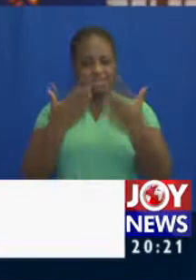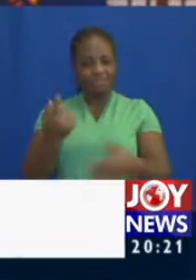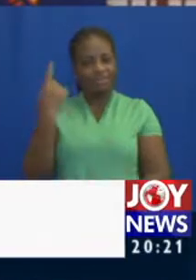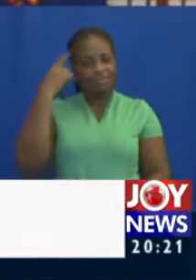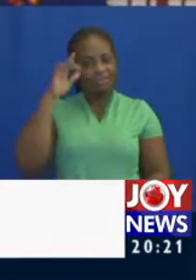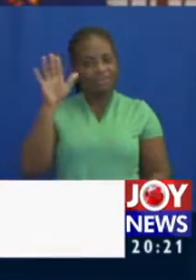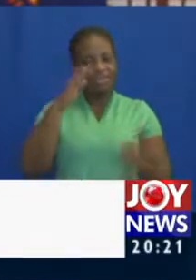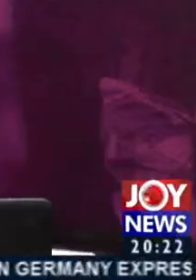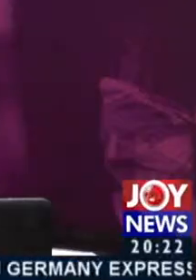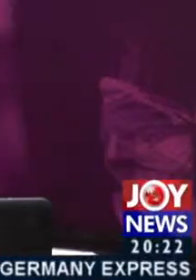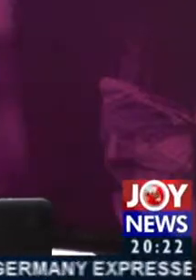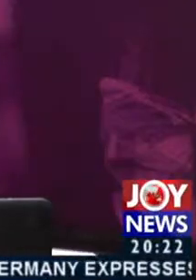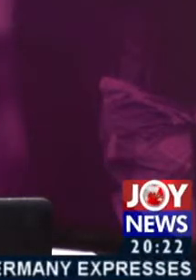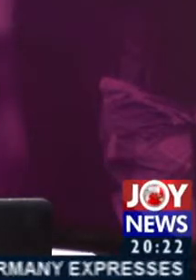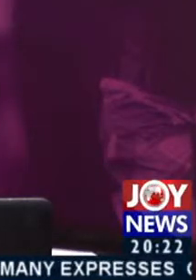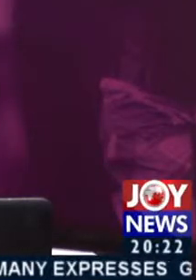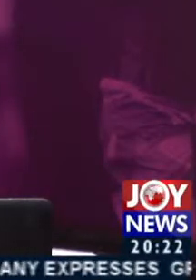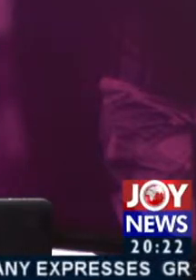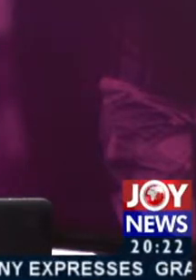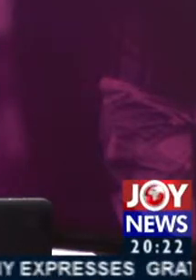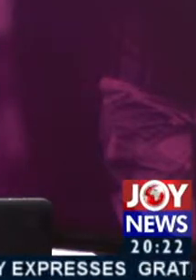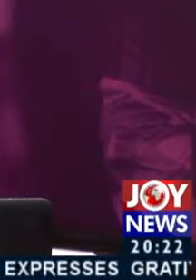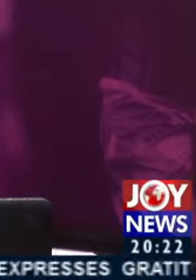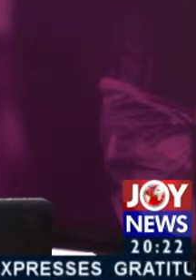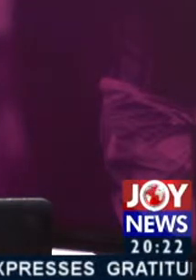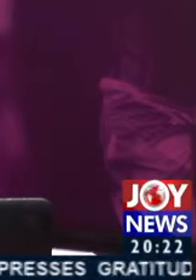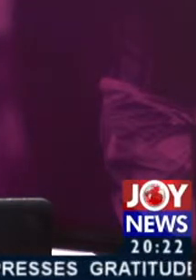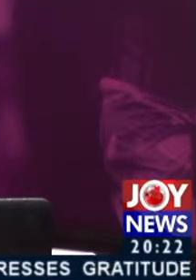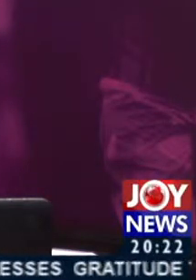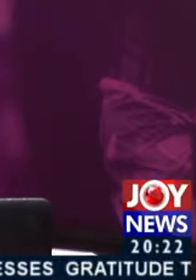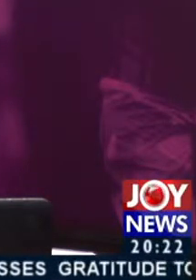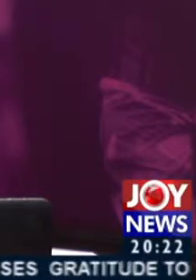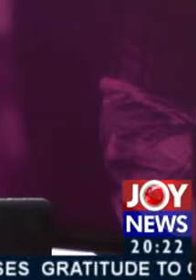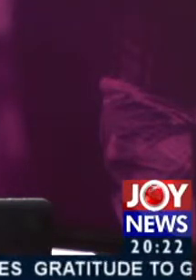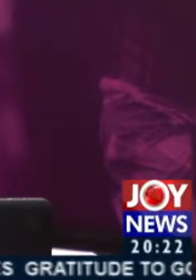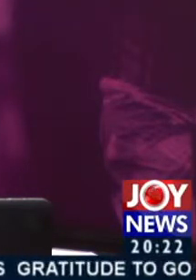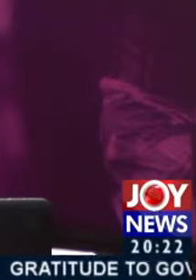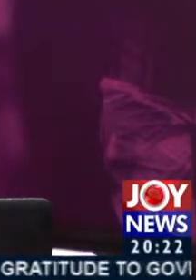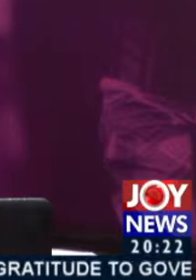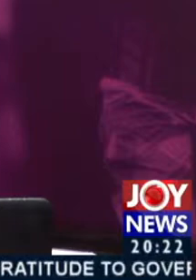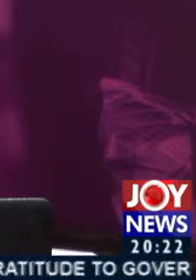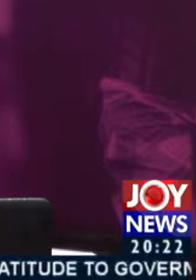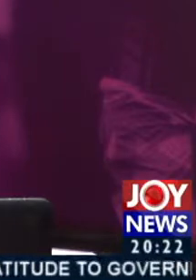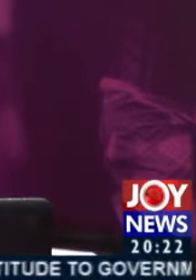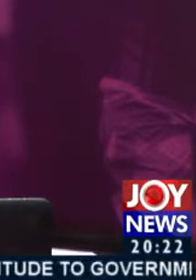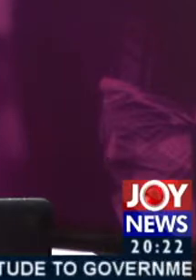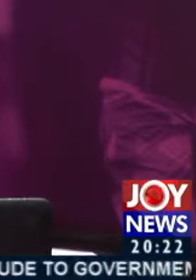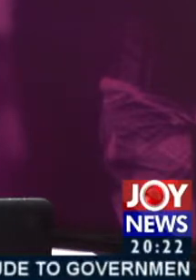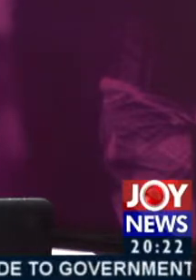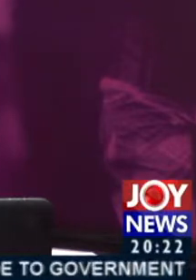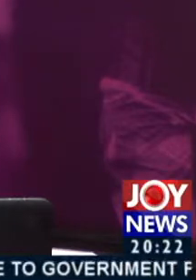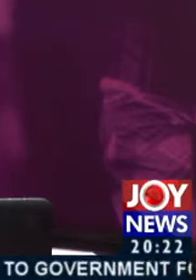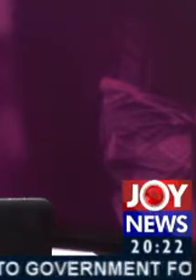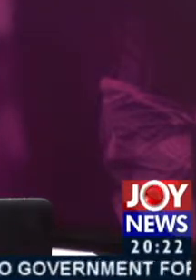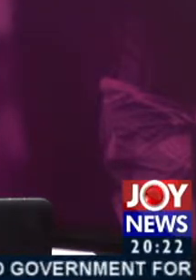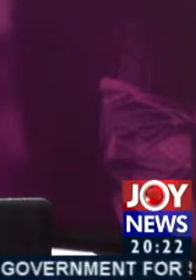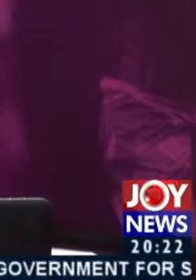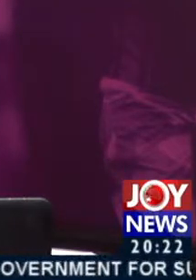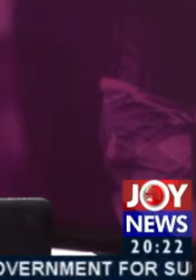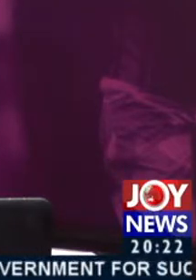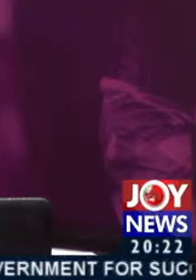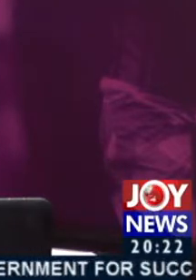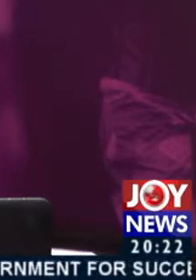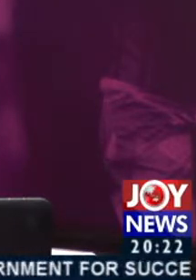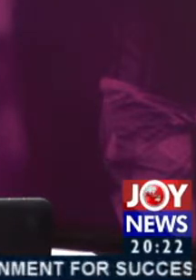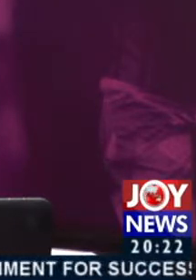night. So just gone by is update number 15 from President Nanado Dankwa Akufo-Addo. I still have